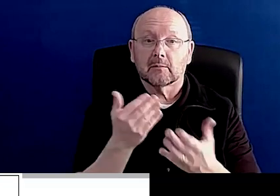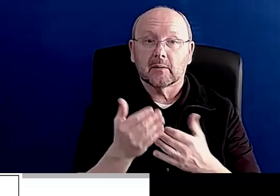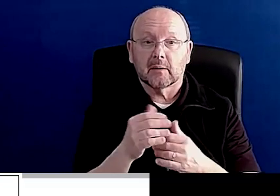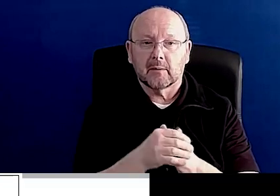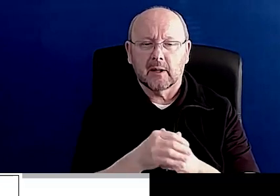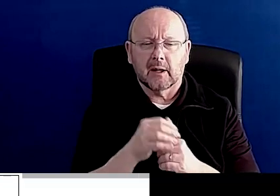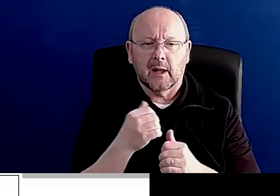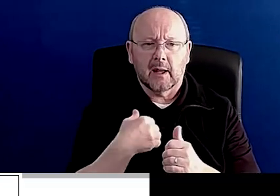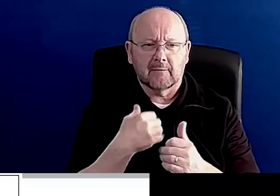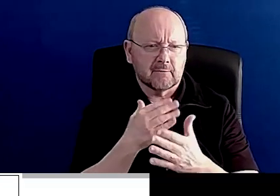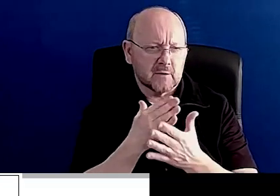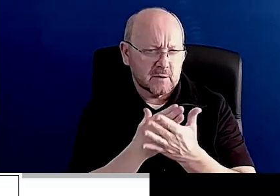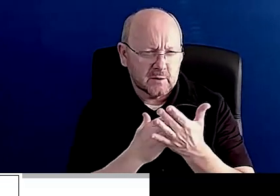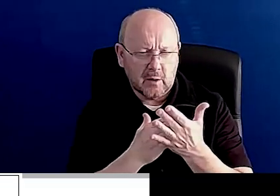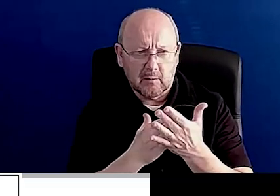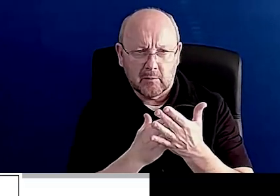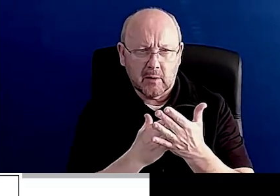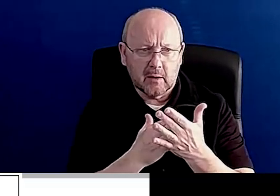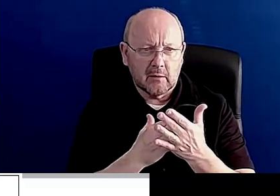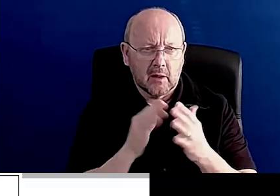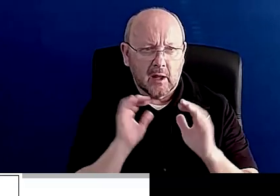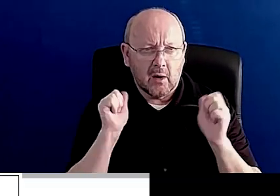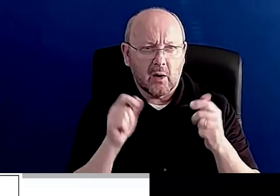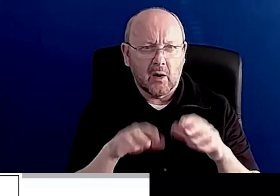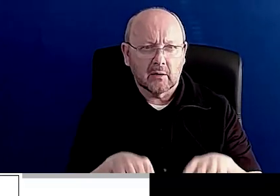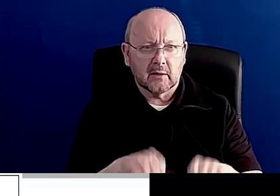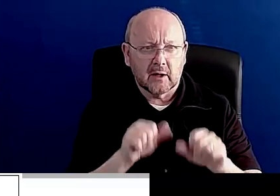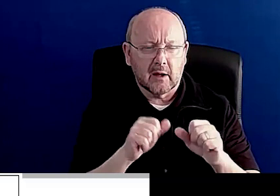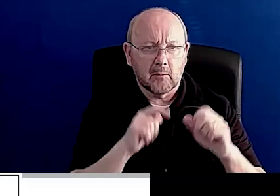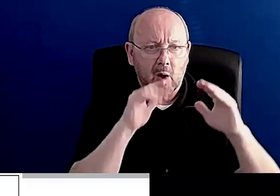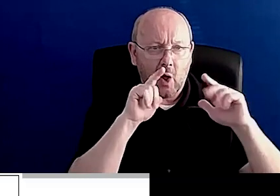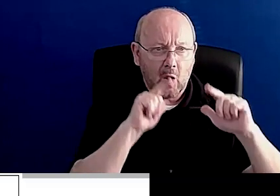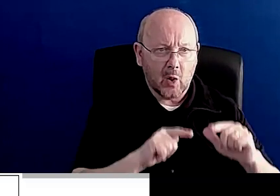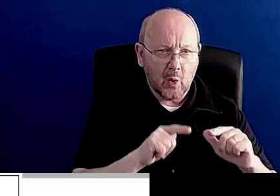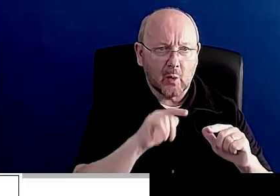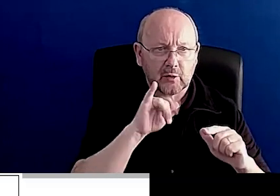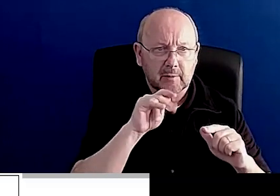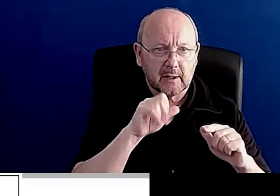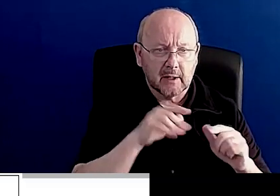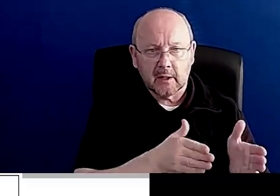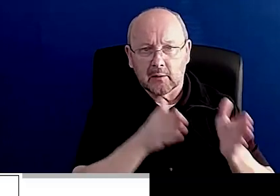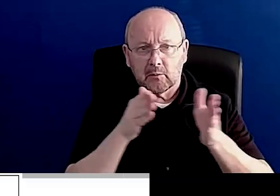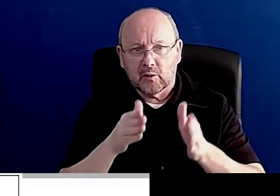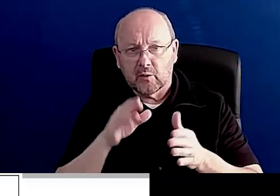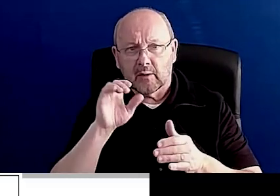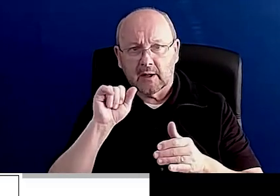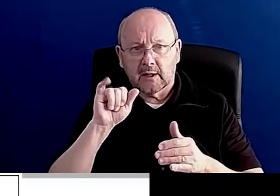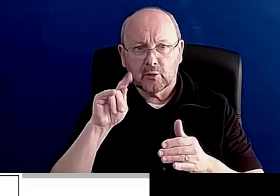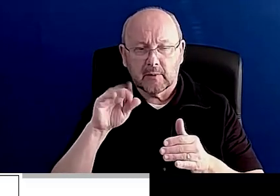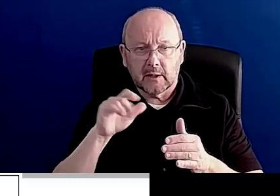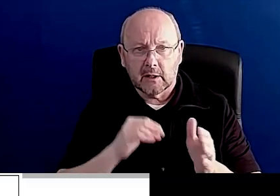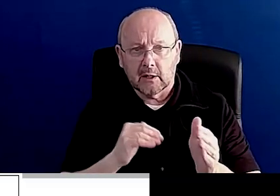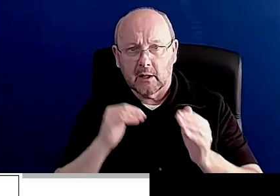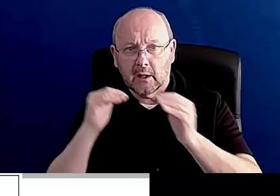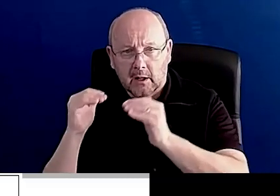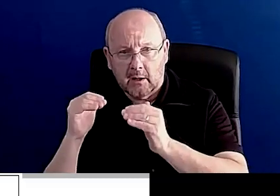them, so that if they all take low intermediate, they can move on to intermediate together and move into the next levels. That would be